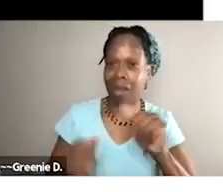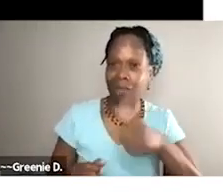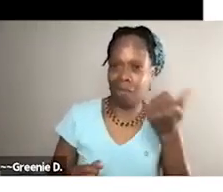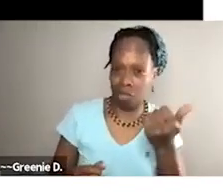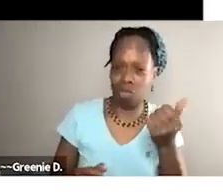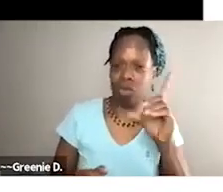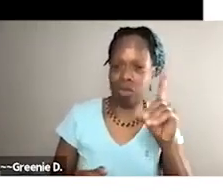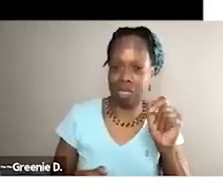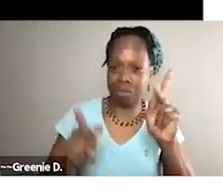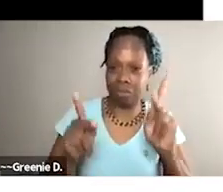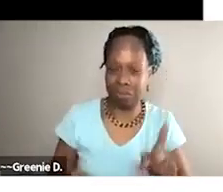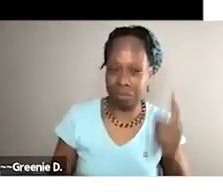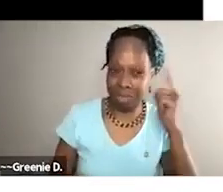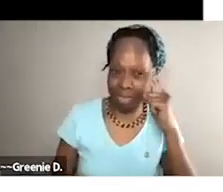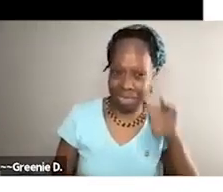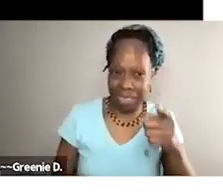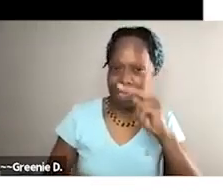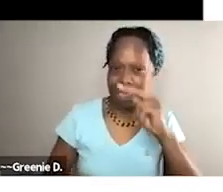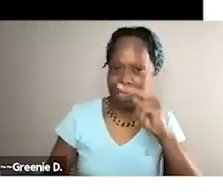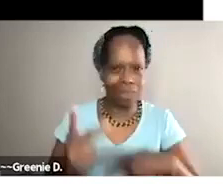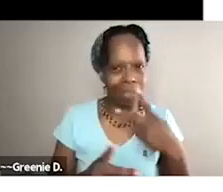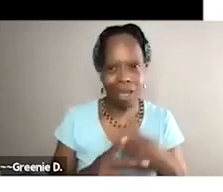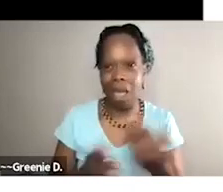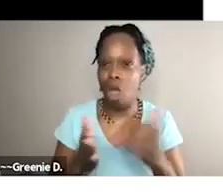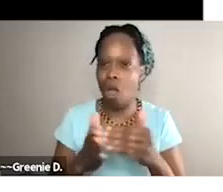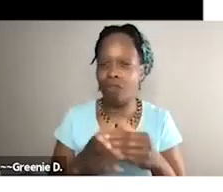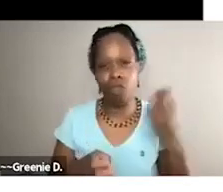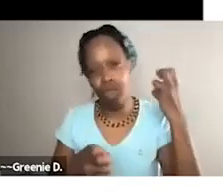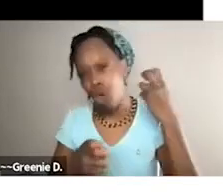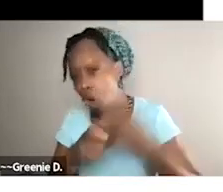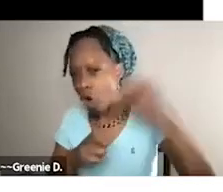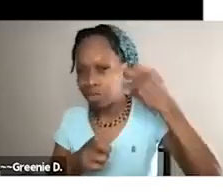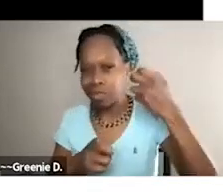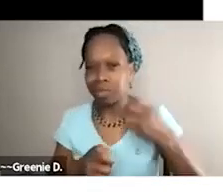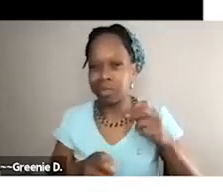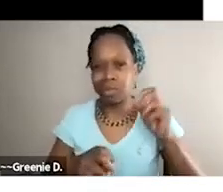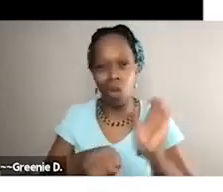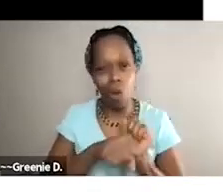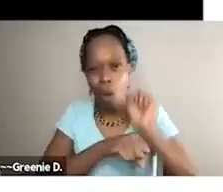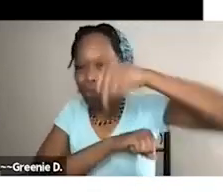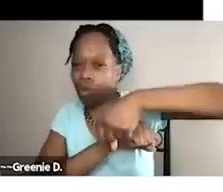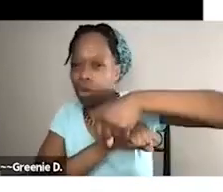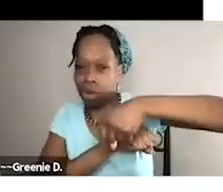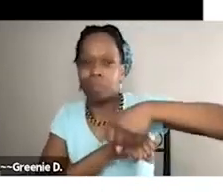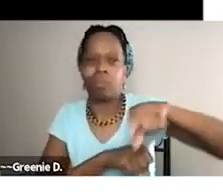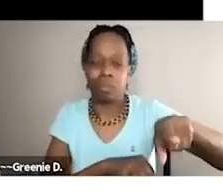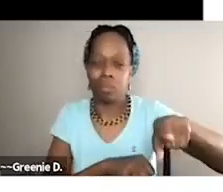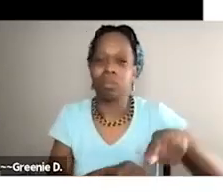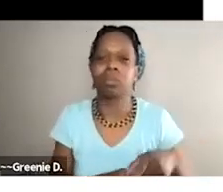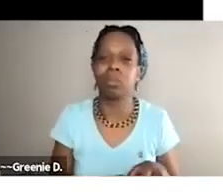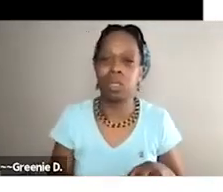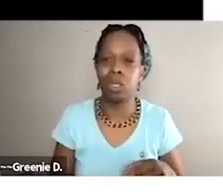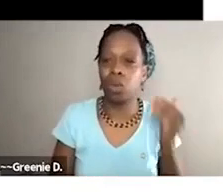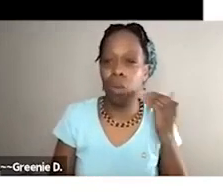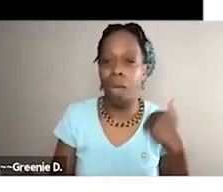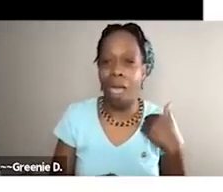barriers are often the hardest to surmount, really. And the enduring stigma that